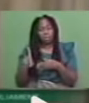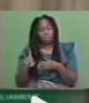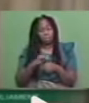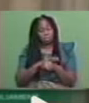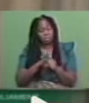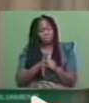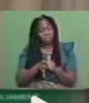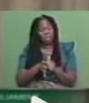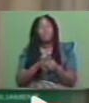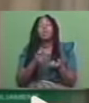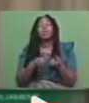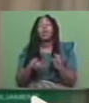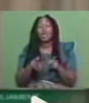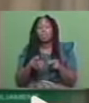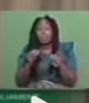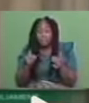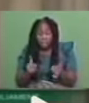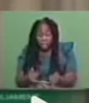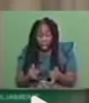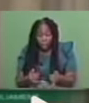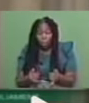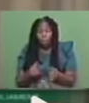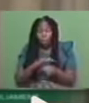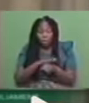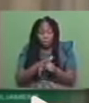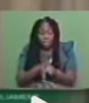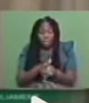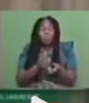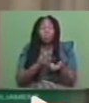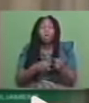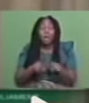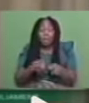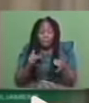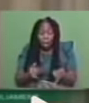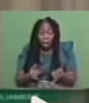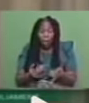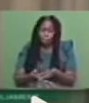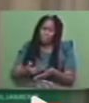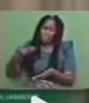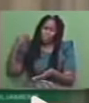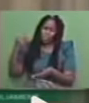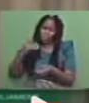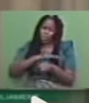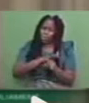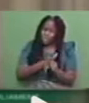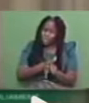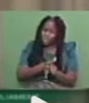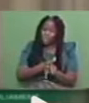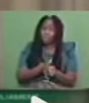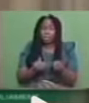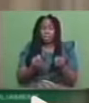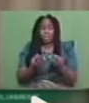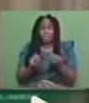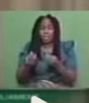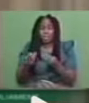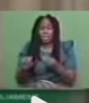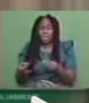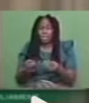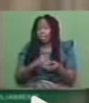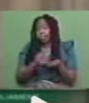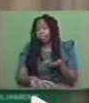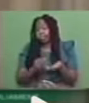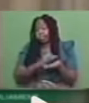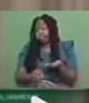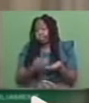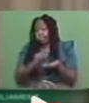now, in this 2021 budget that you have delivered and the policy prescriptions that you have made.